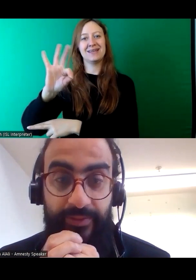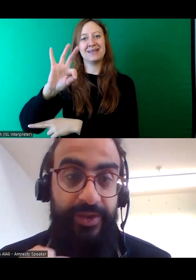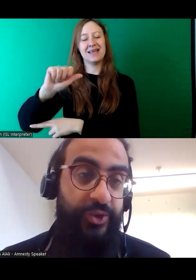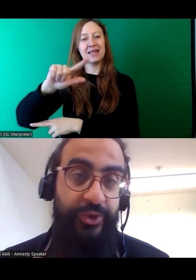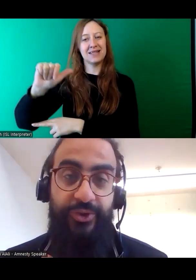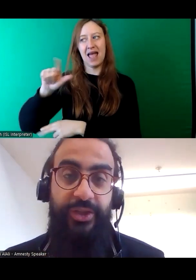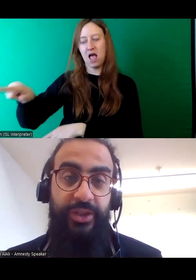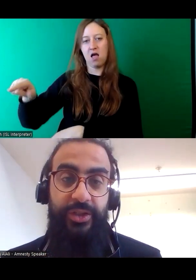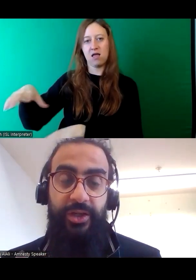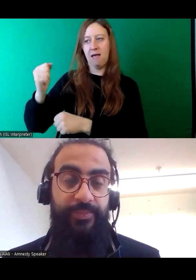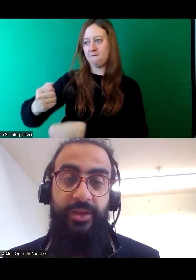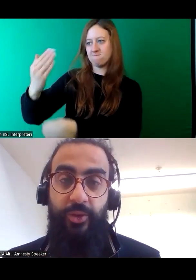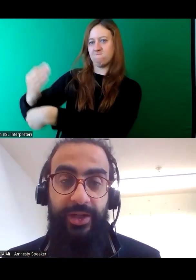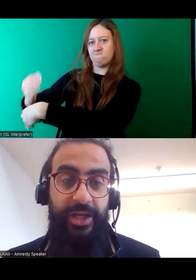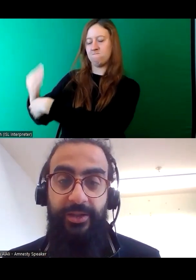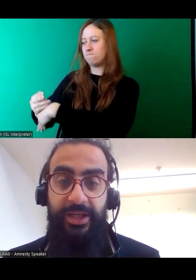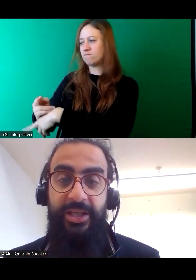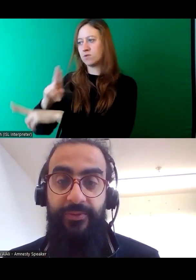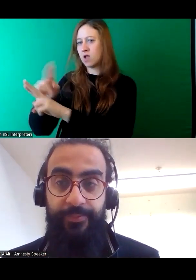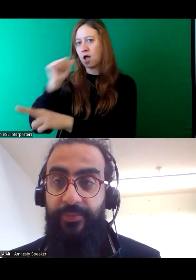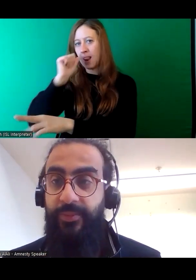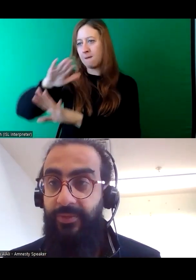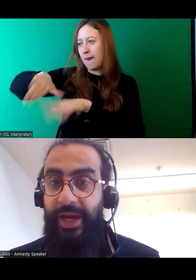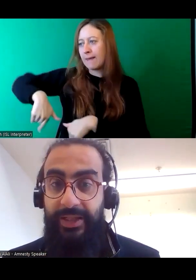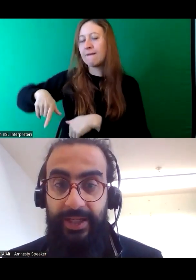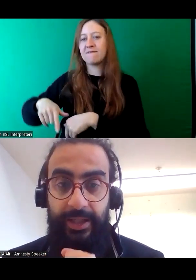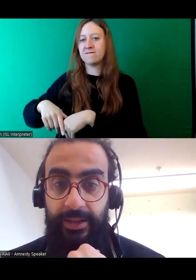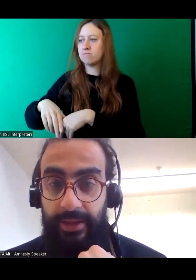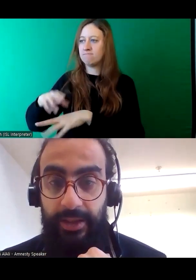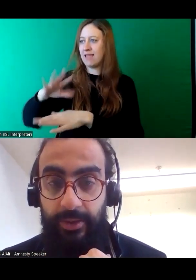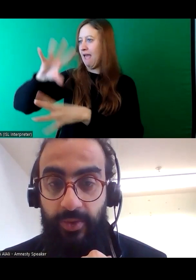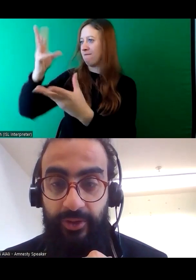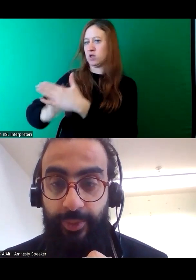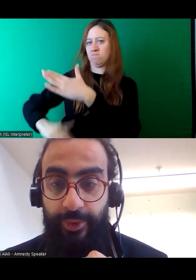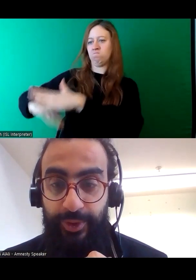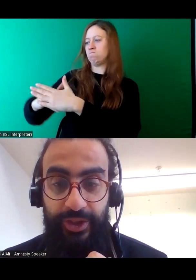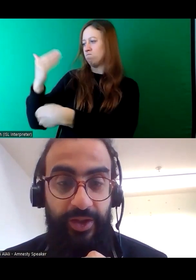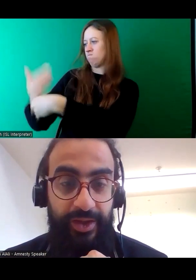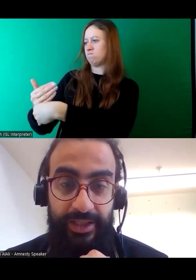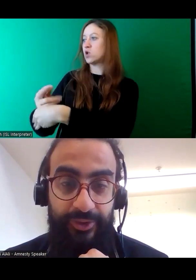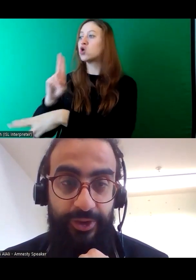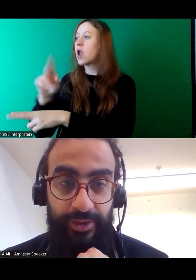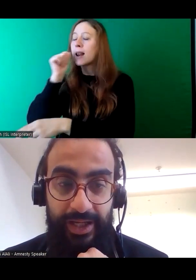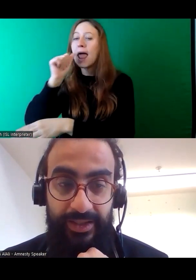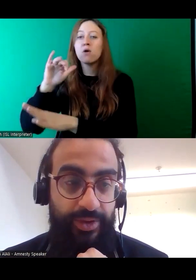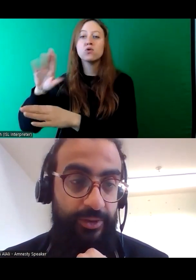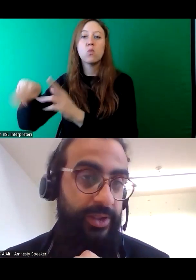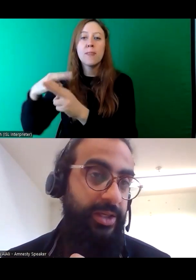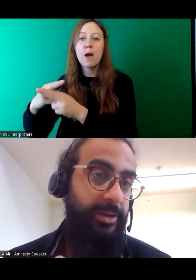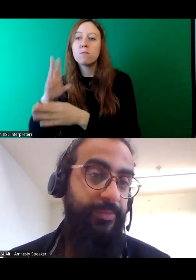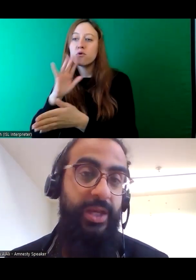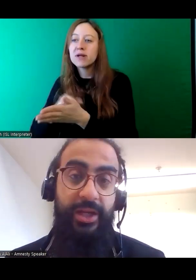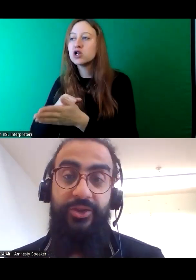where everything is restricted. No one can leave Gaza without permission. Nothing can enter Gaza